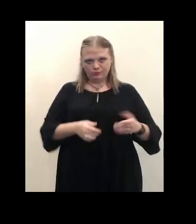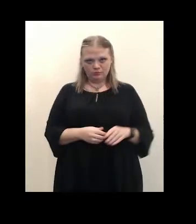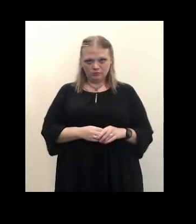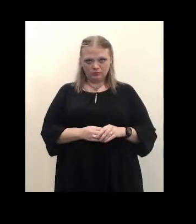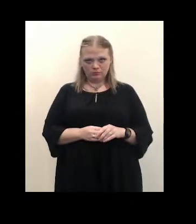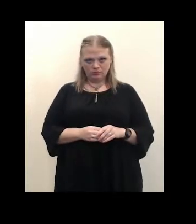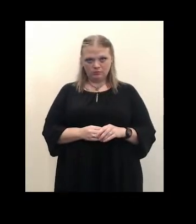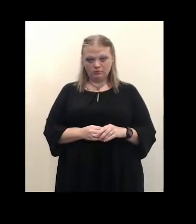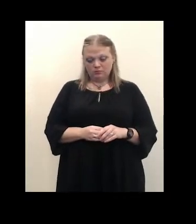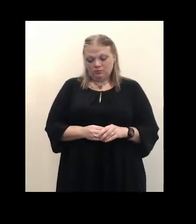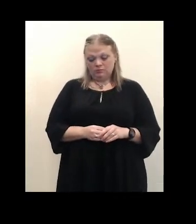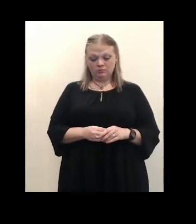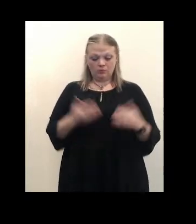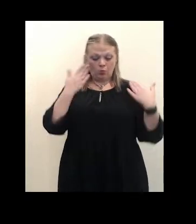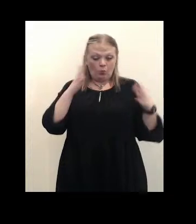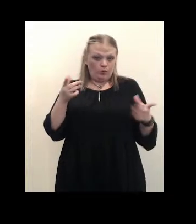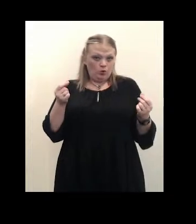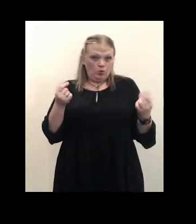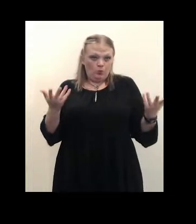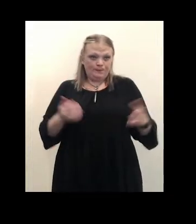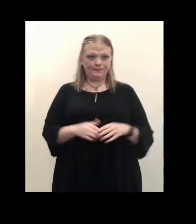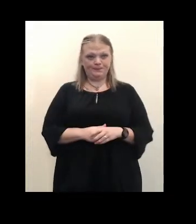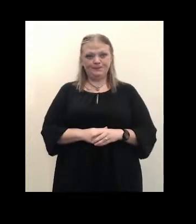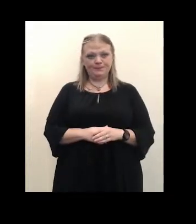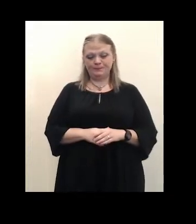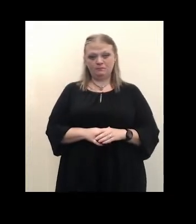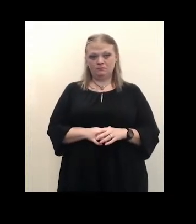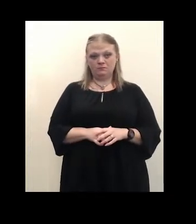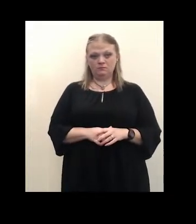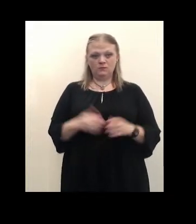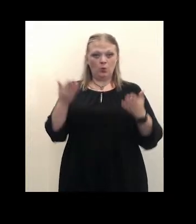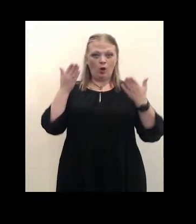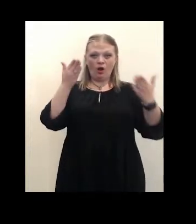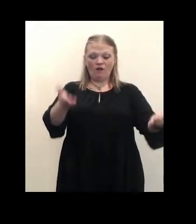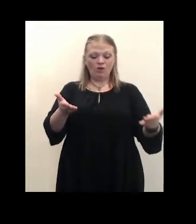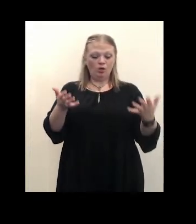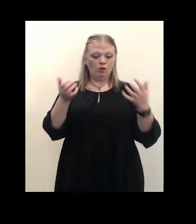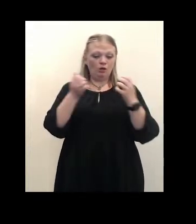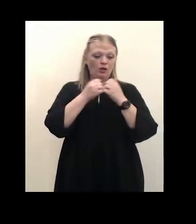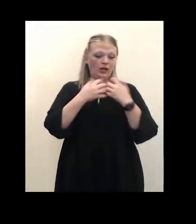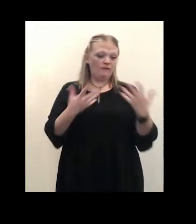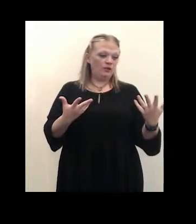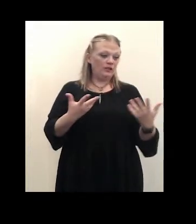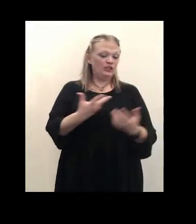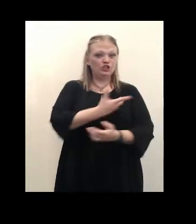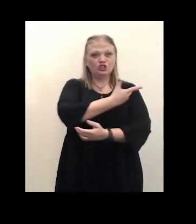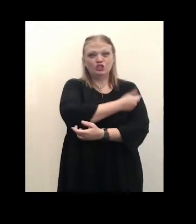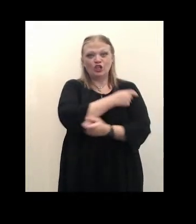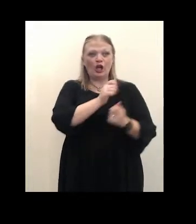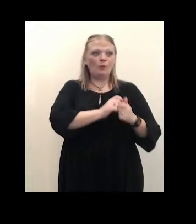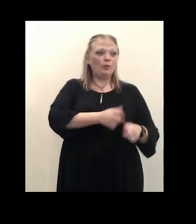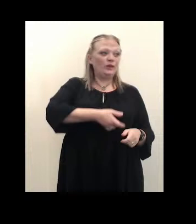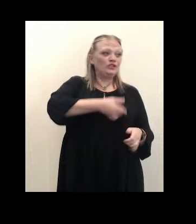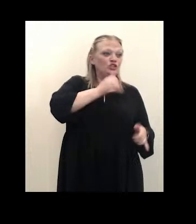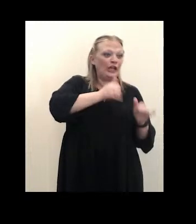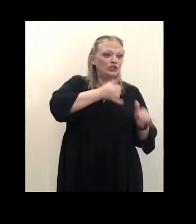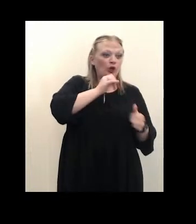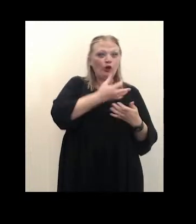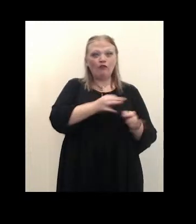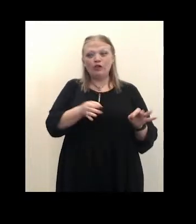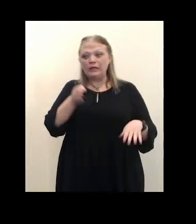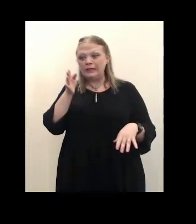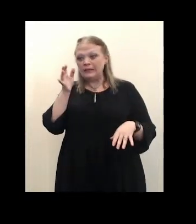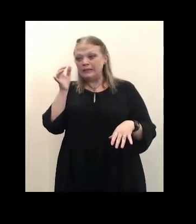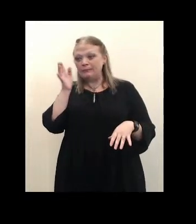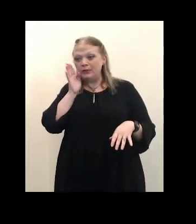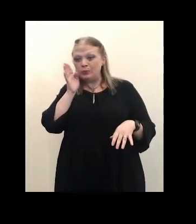I don't know what to do at this point. We've offered everything, the shot in the chaser, the free beer, all that stuff, all the kind of giveaways.